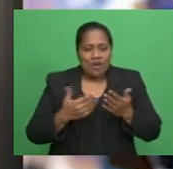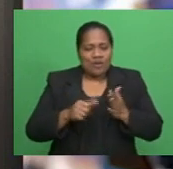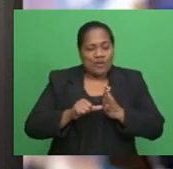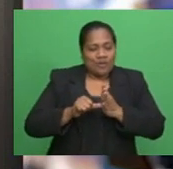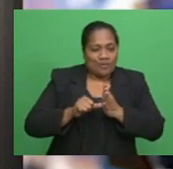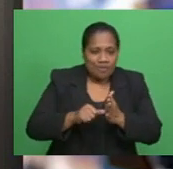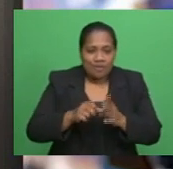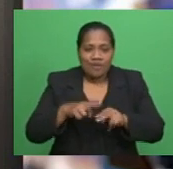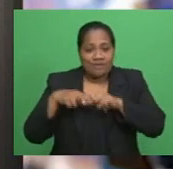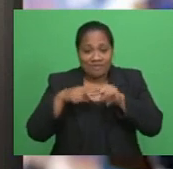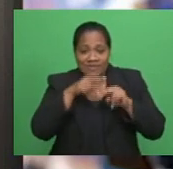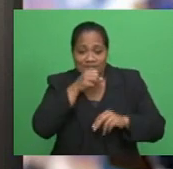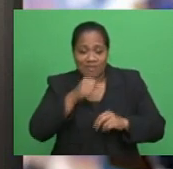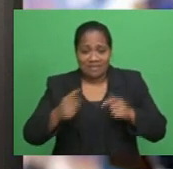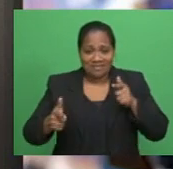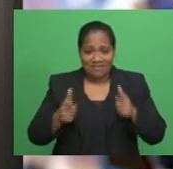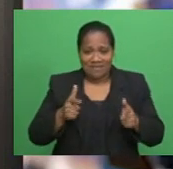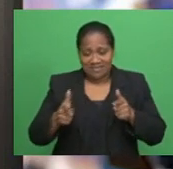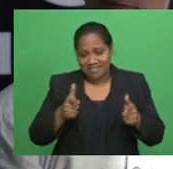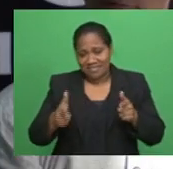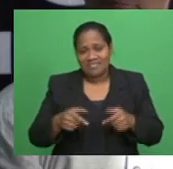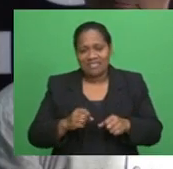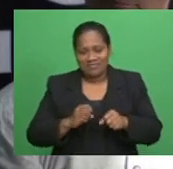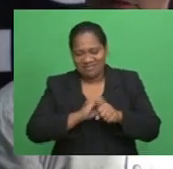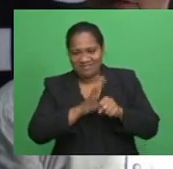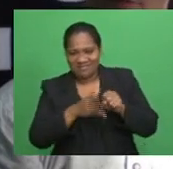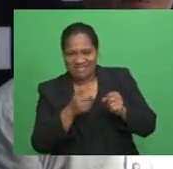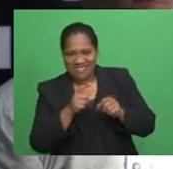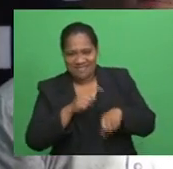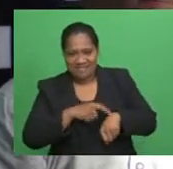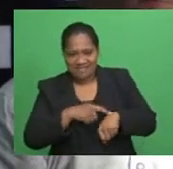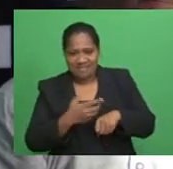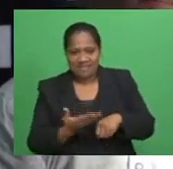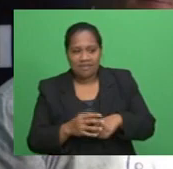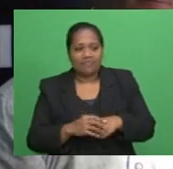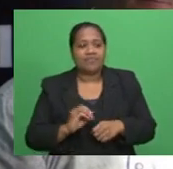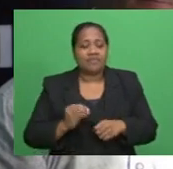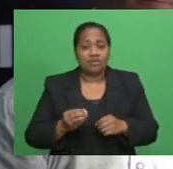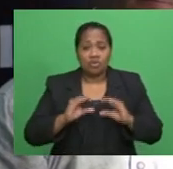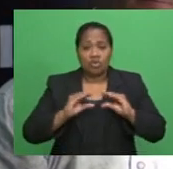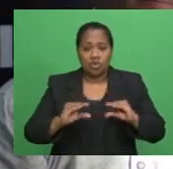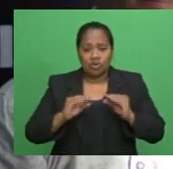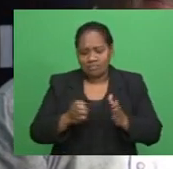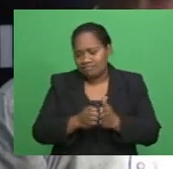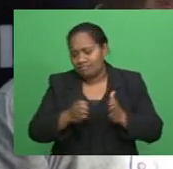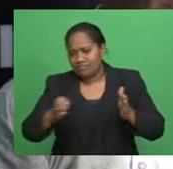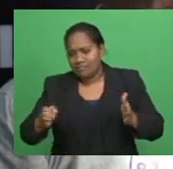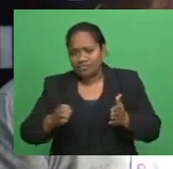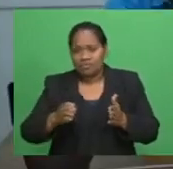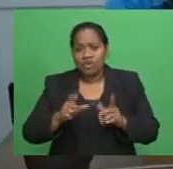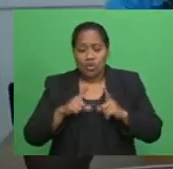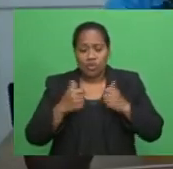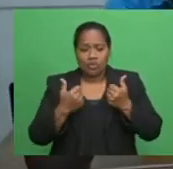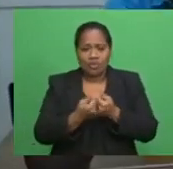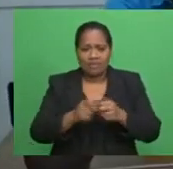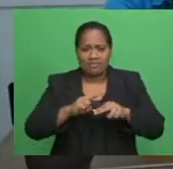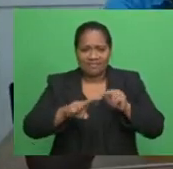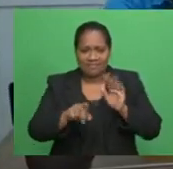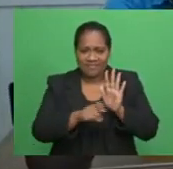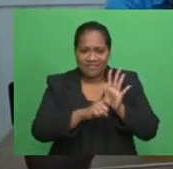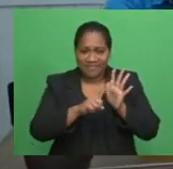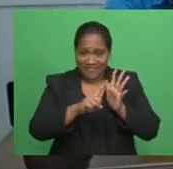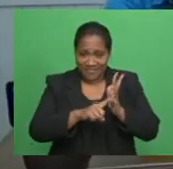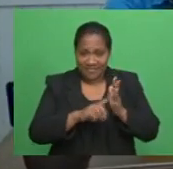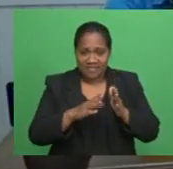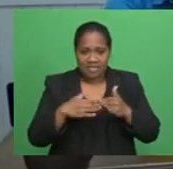sevens during the pandemic. Head coach Gareth Baber, who's just extended his contract with the FRU, says they will have to endure a